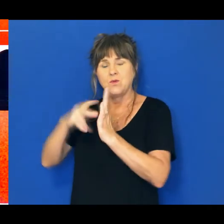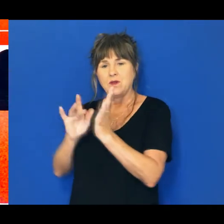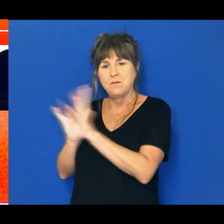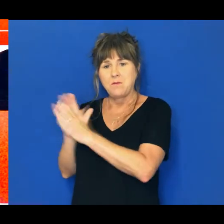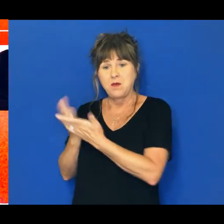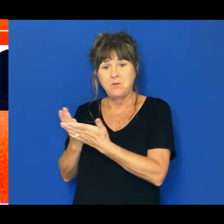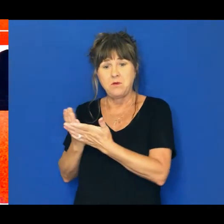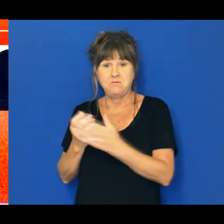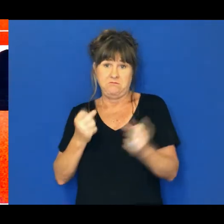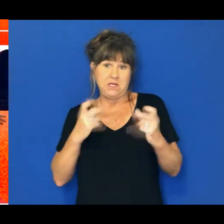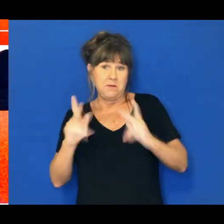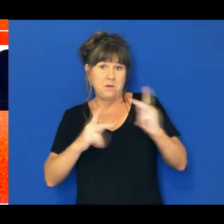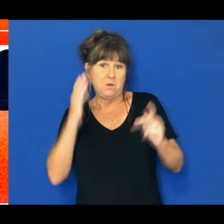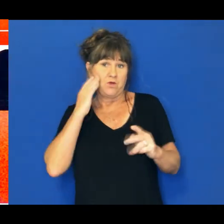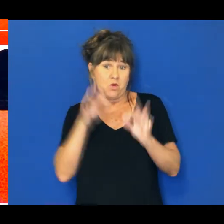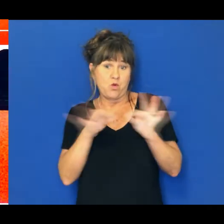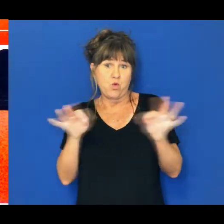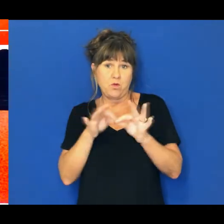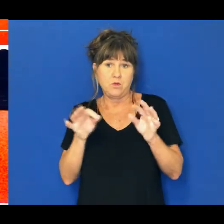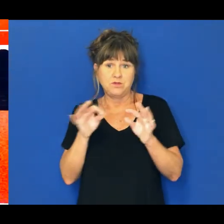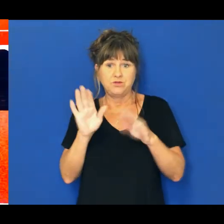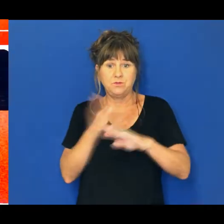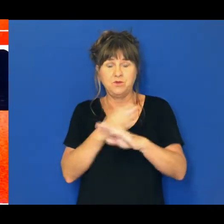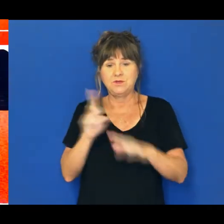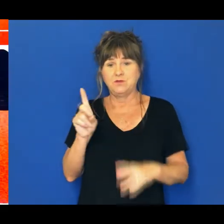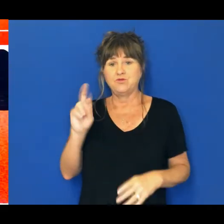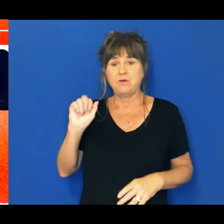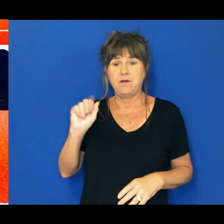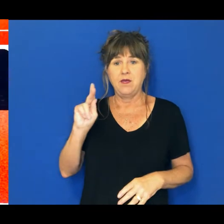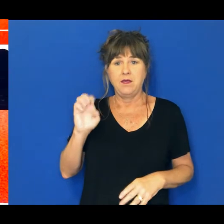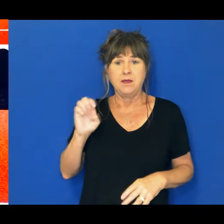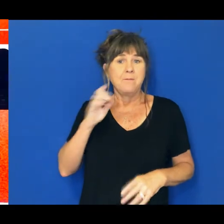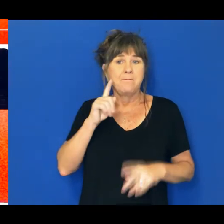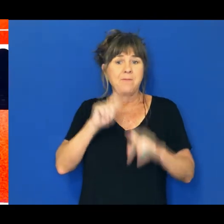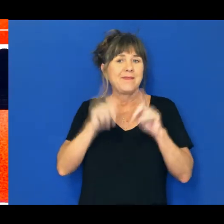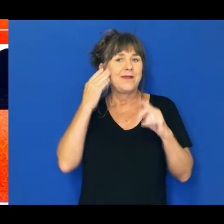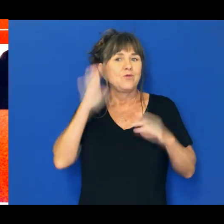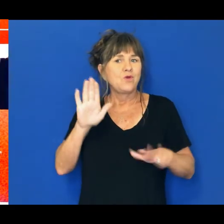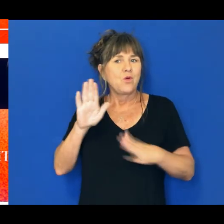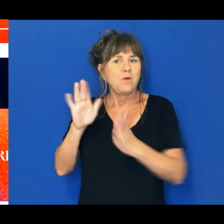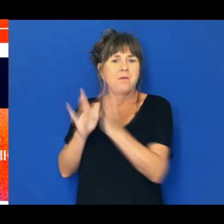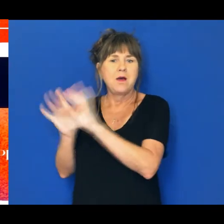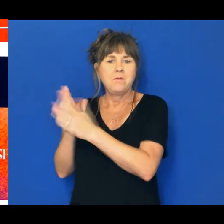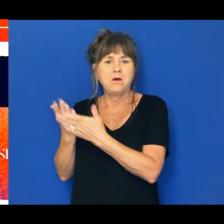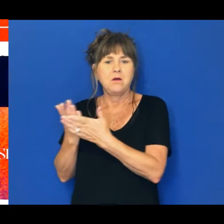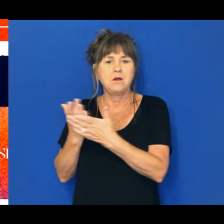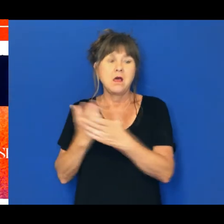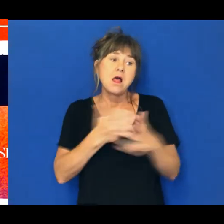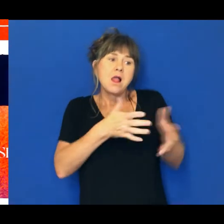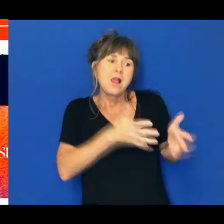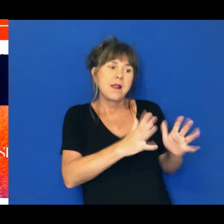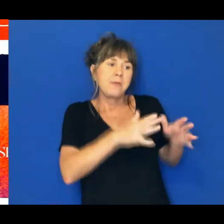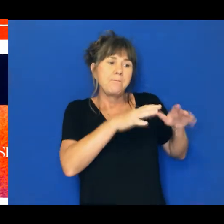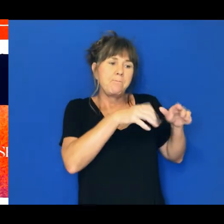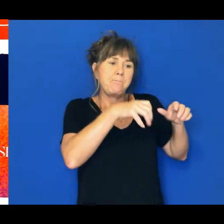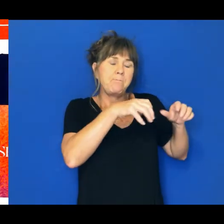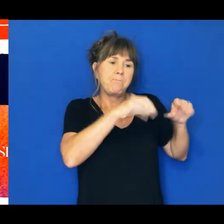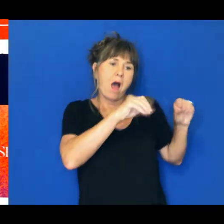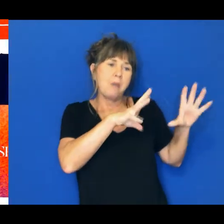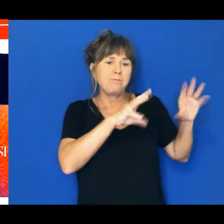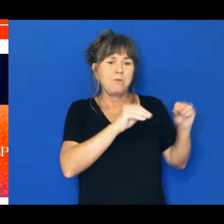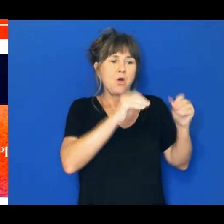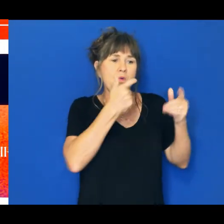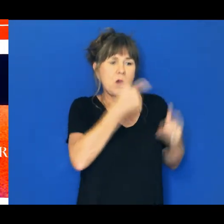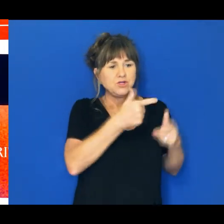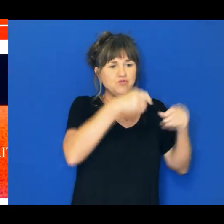know all the lyrics to Drake, but don't know any scripture. That's the truth, because you were on the way to church, just like, let it pop, watch it drop. Like, what are